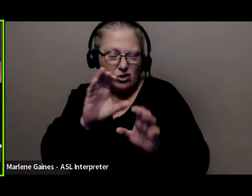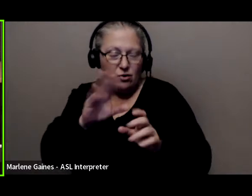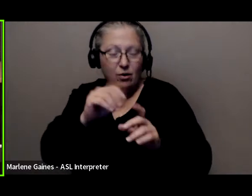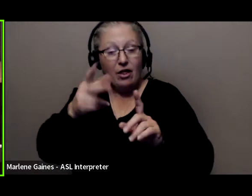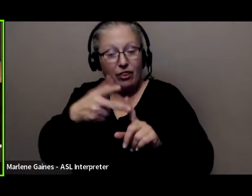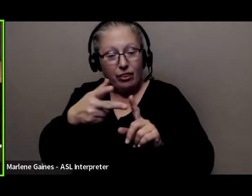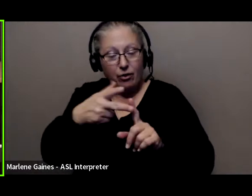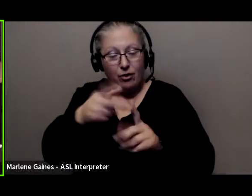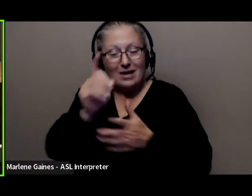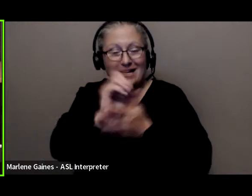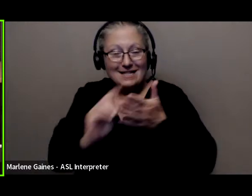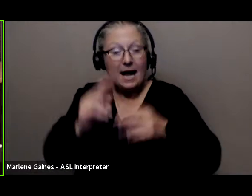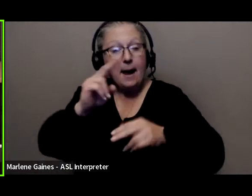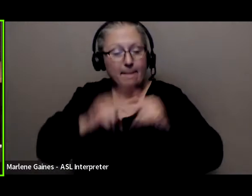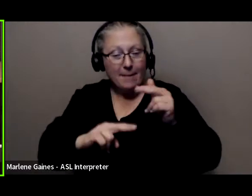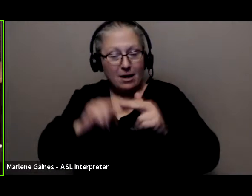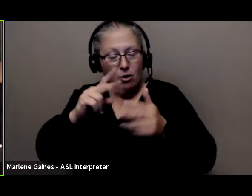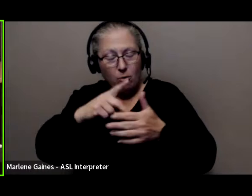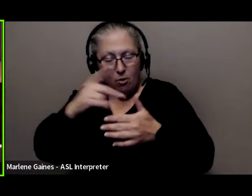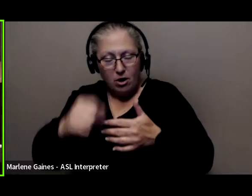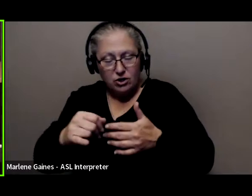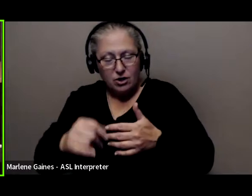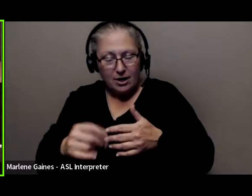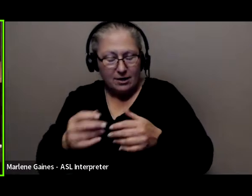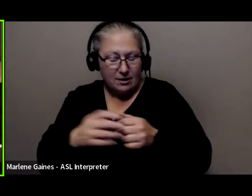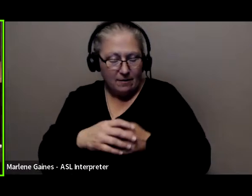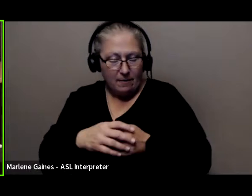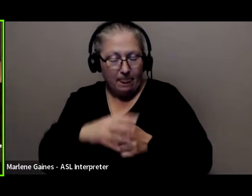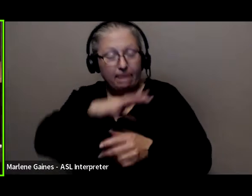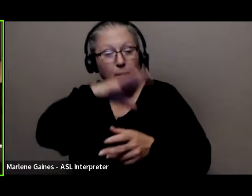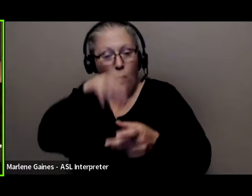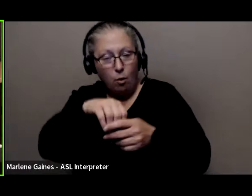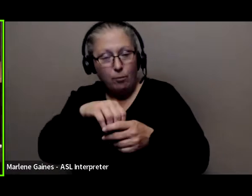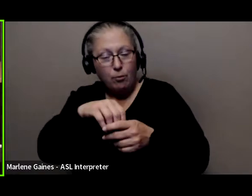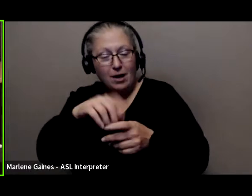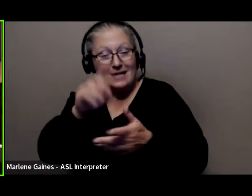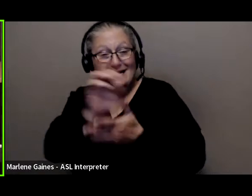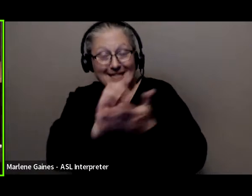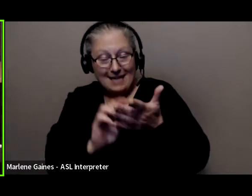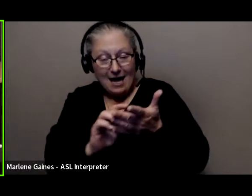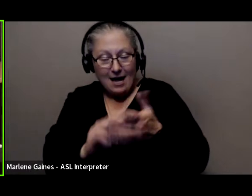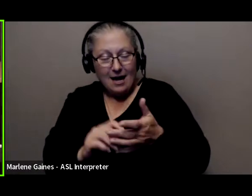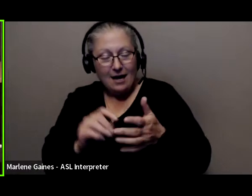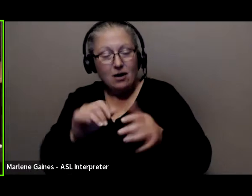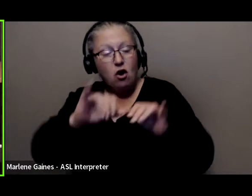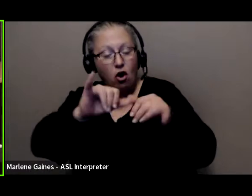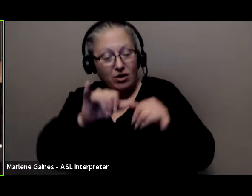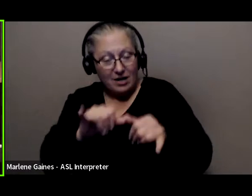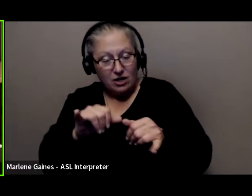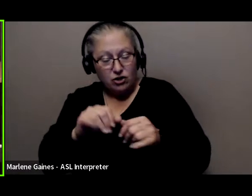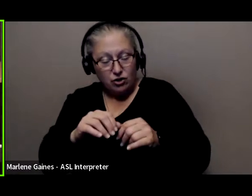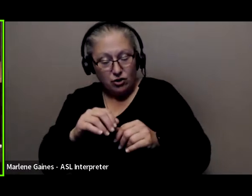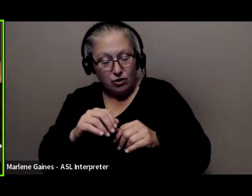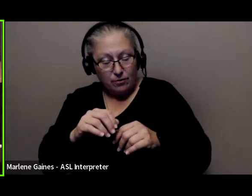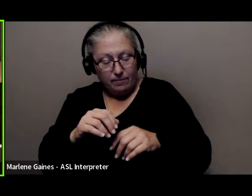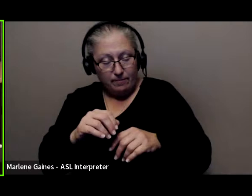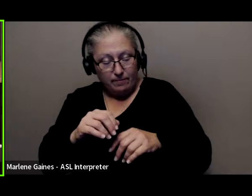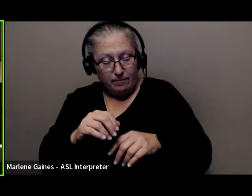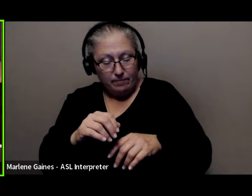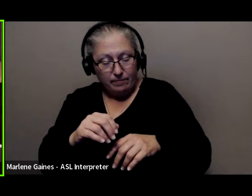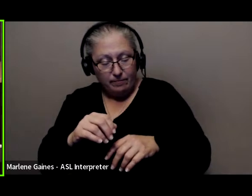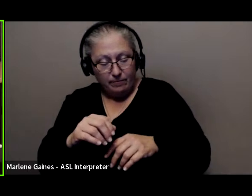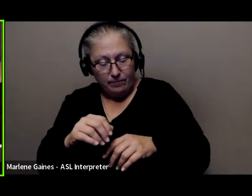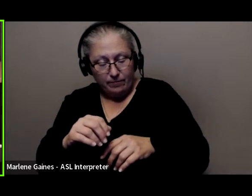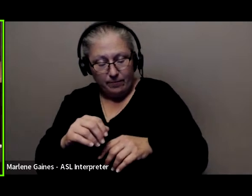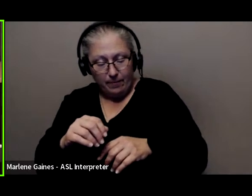third is a design build project, which incorporates the design architecture along